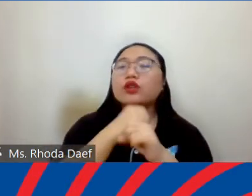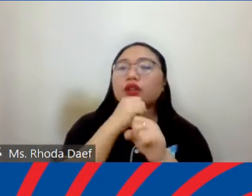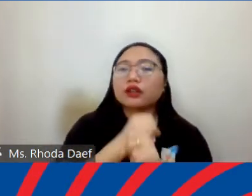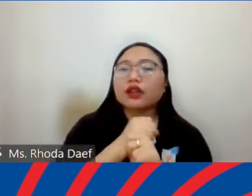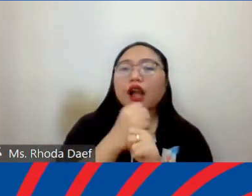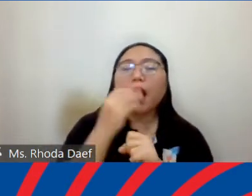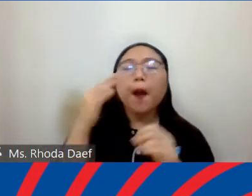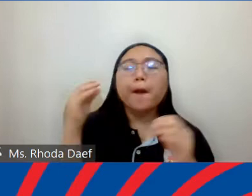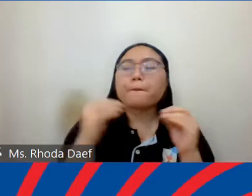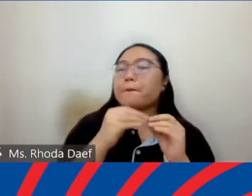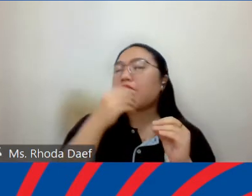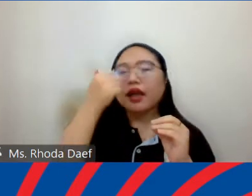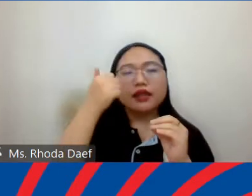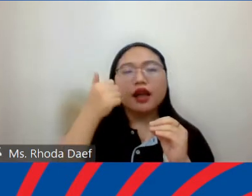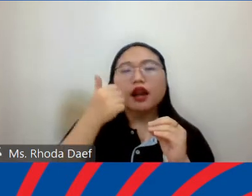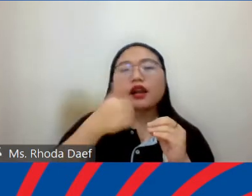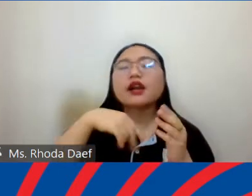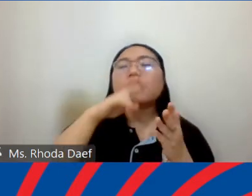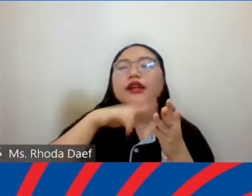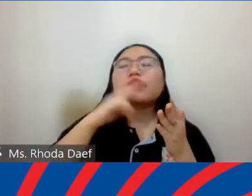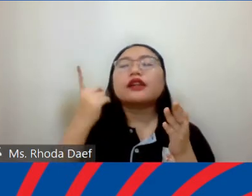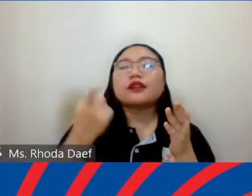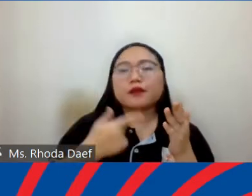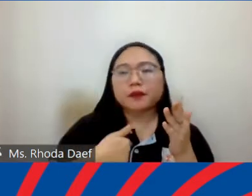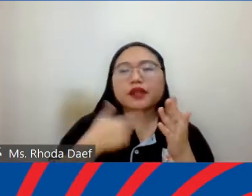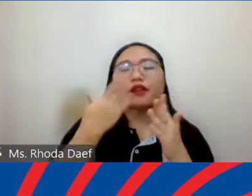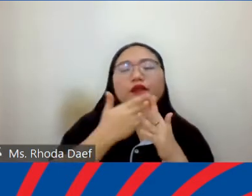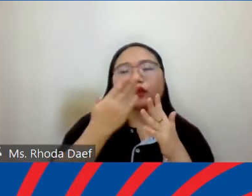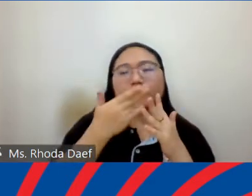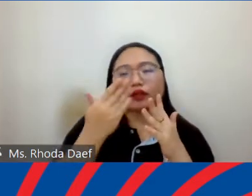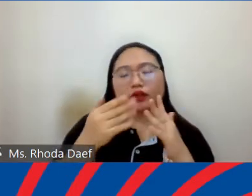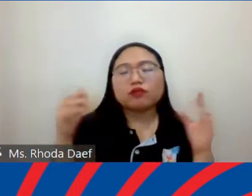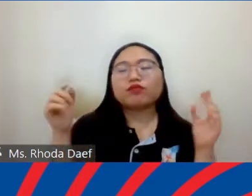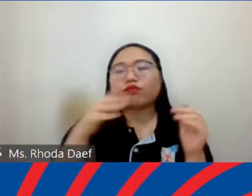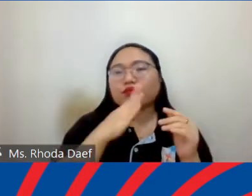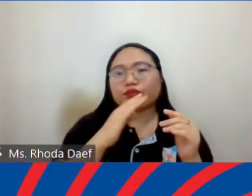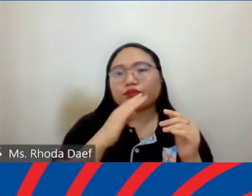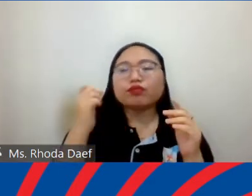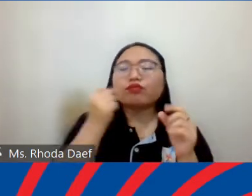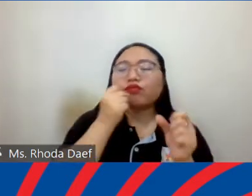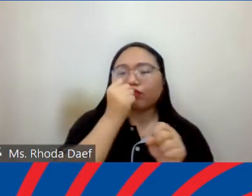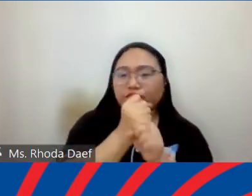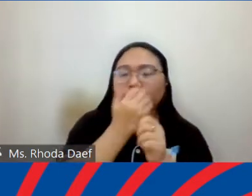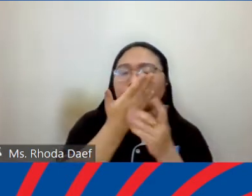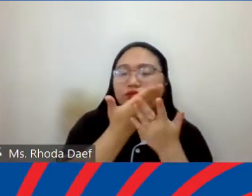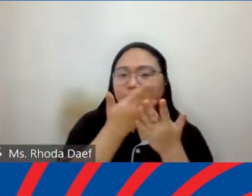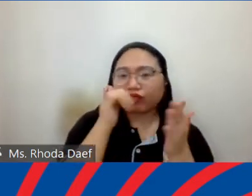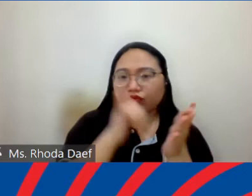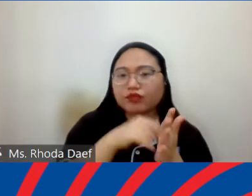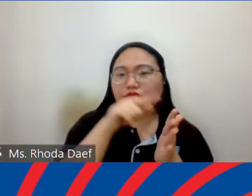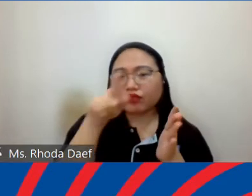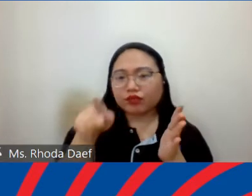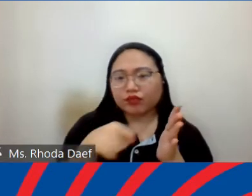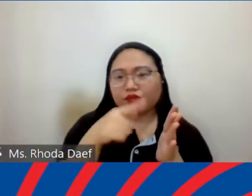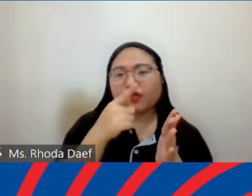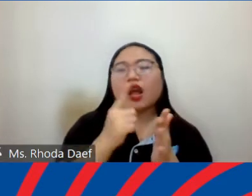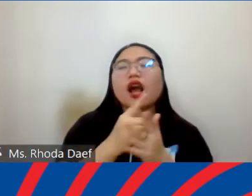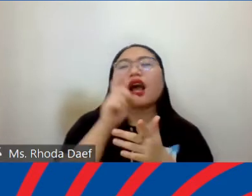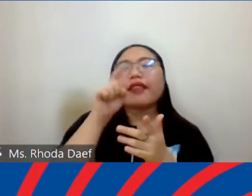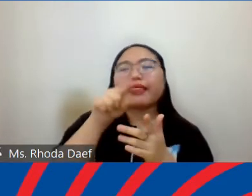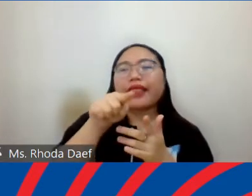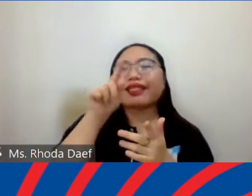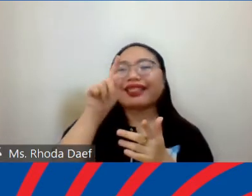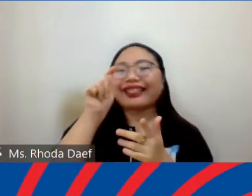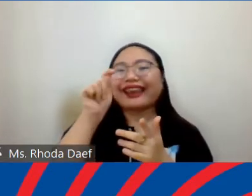better README files. No? So make sure that the README file is in the text format,